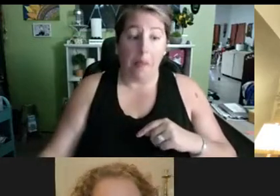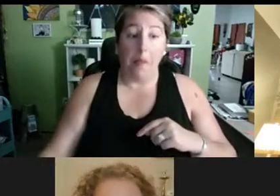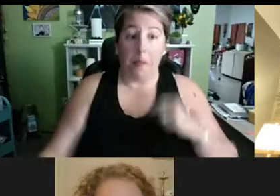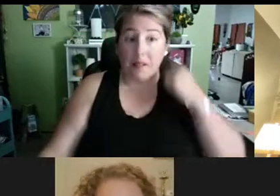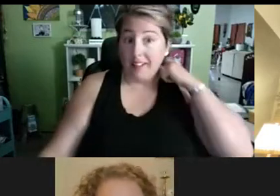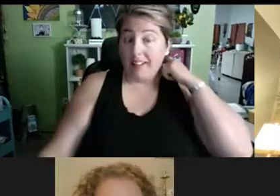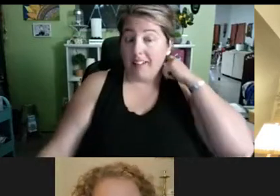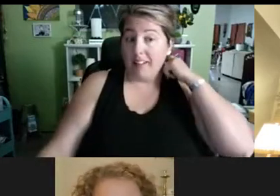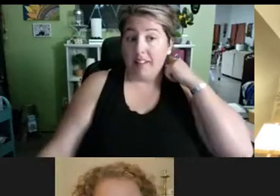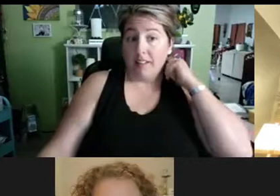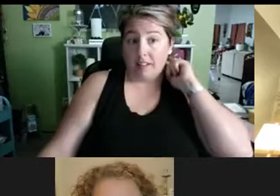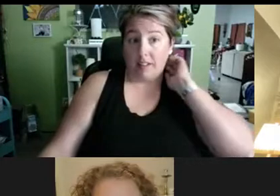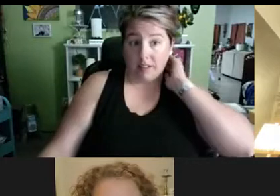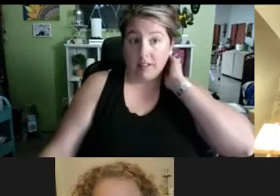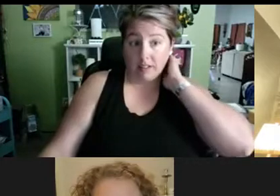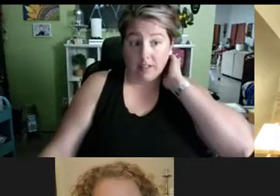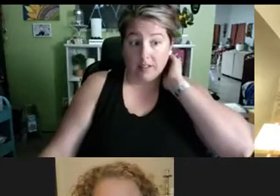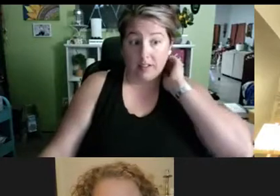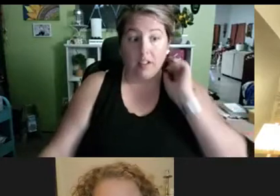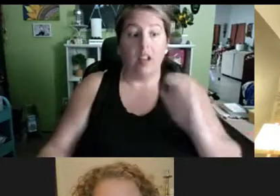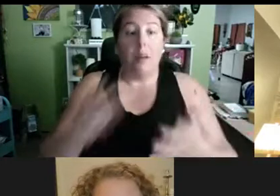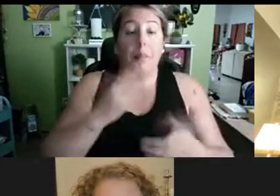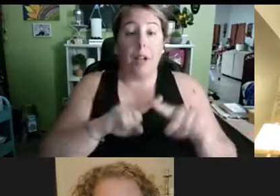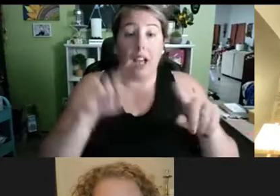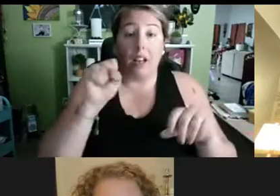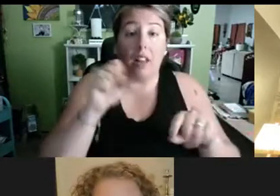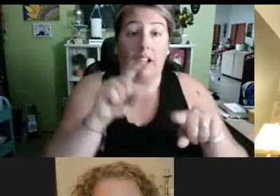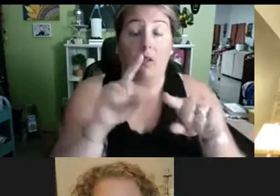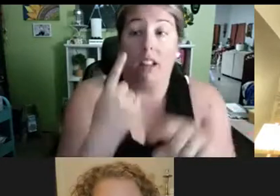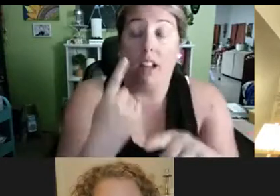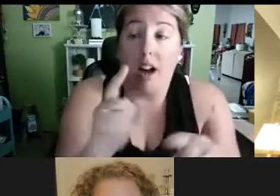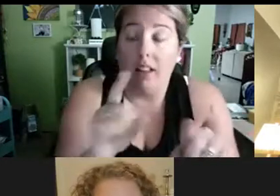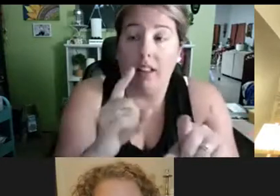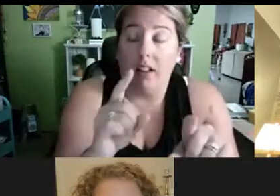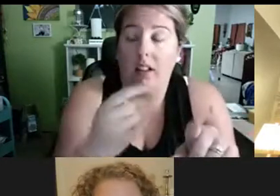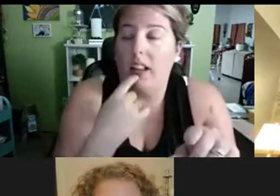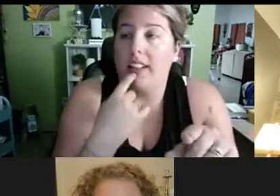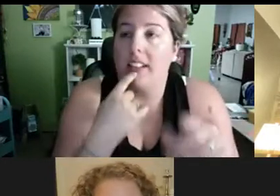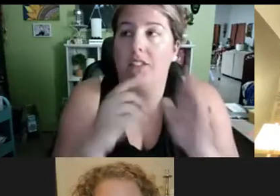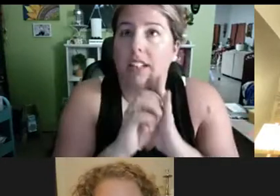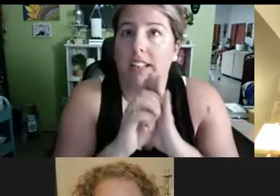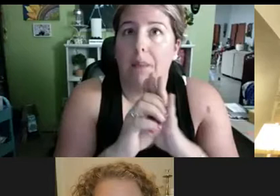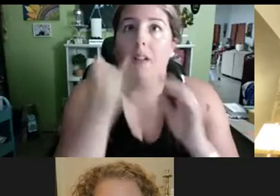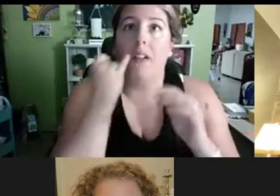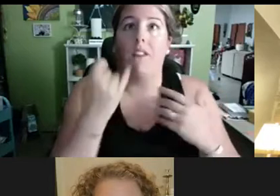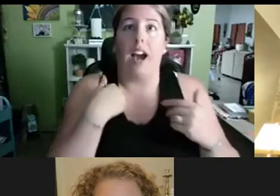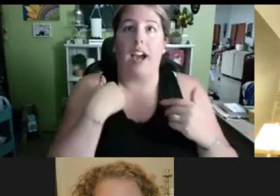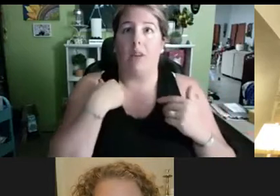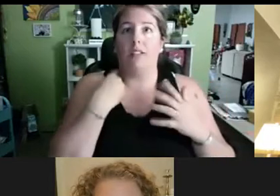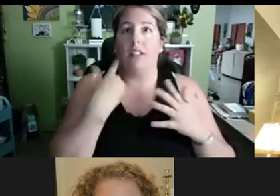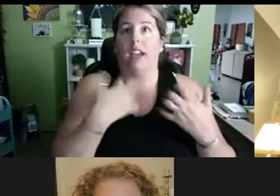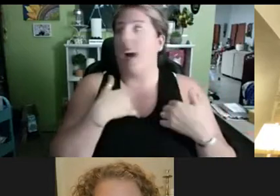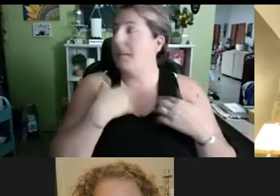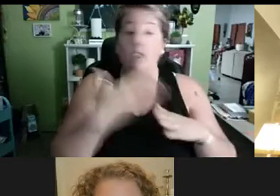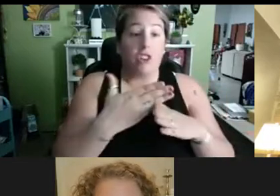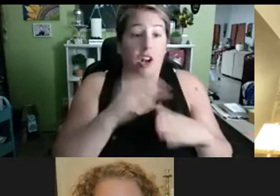be ordering off of that link. And like say for example, if I was